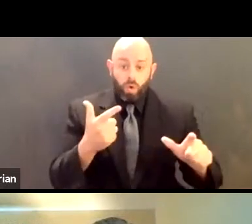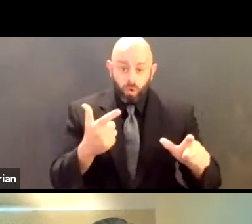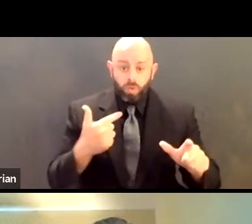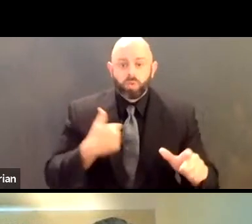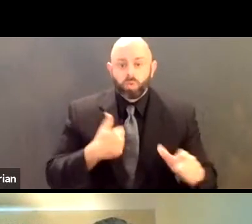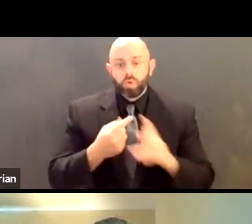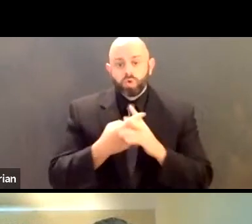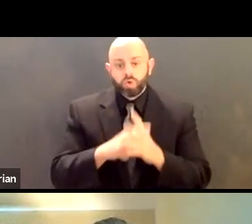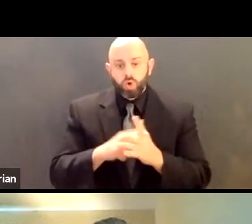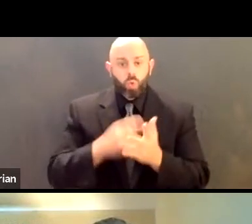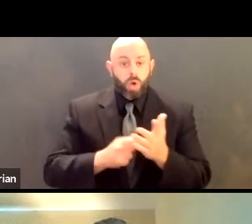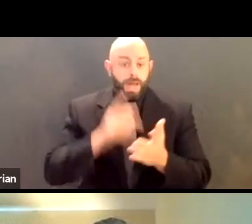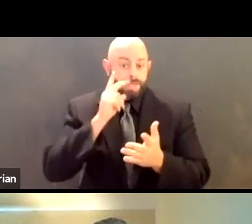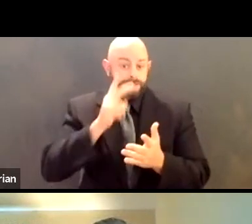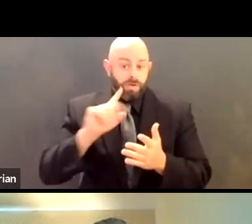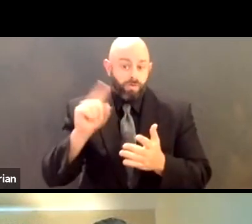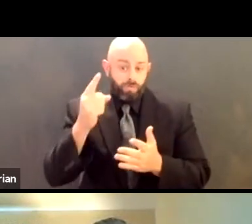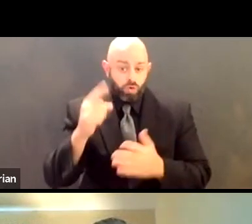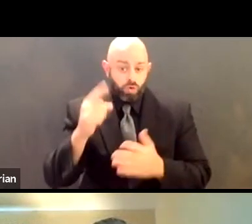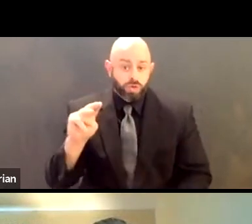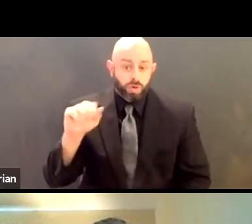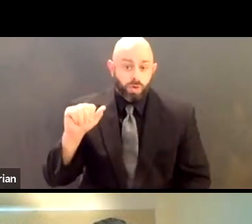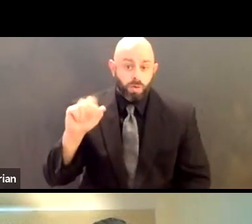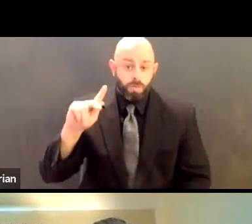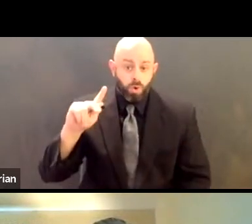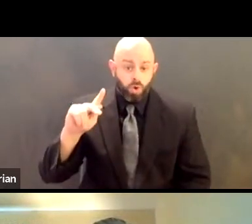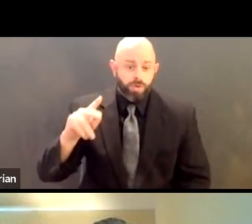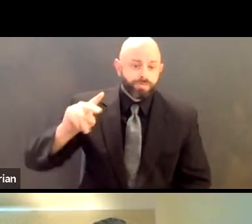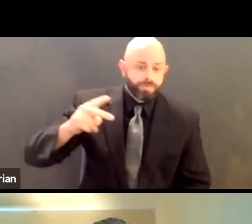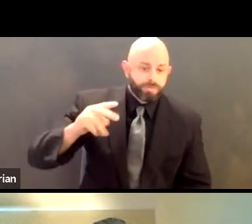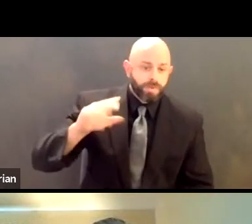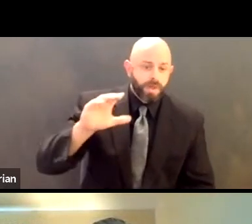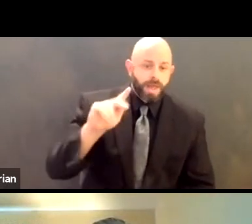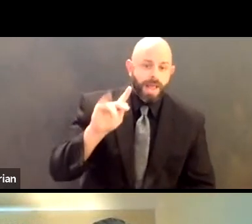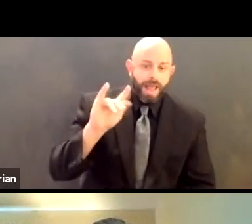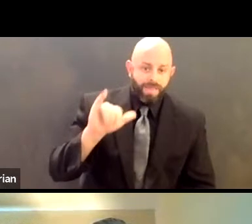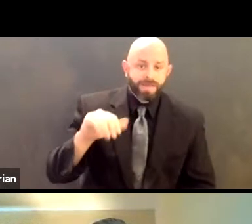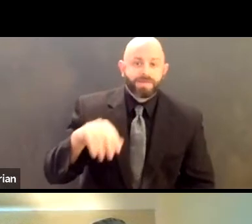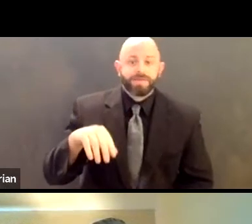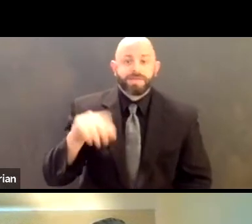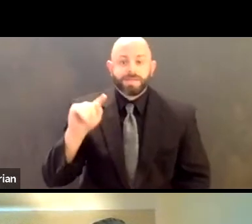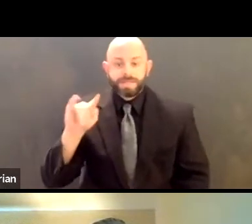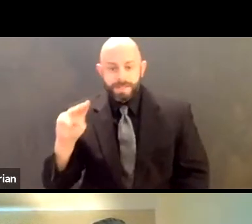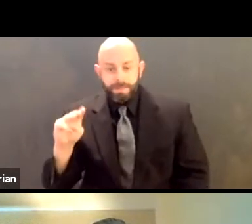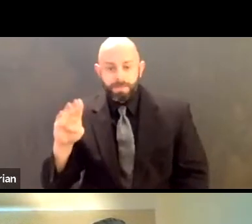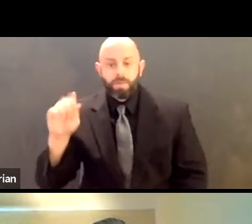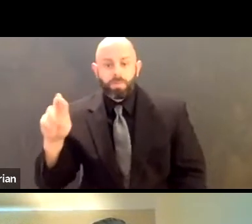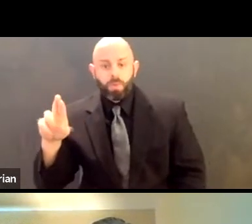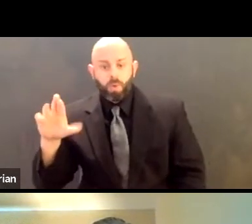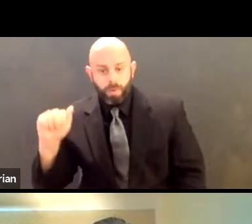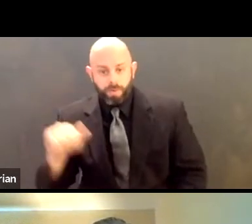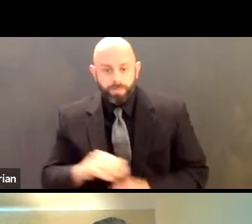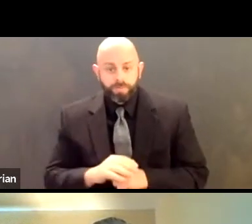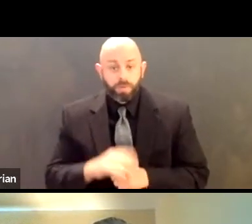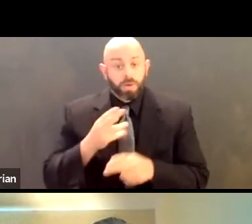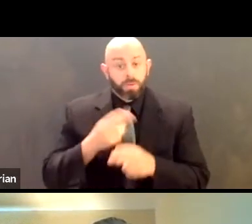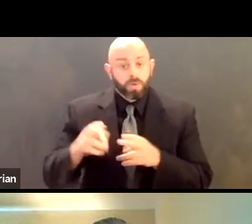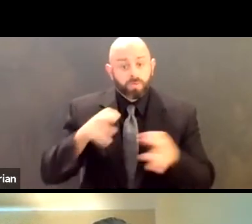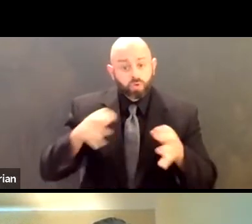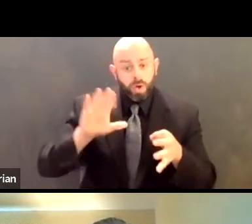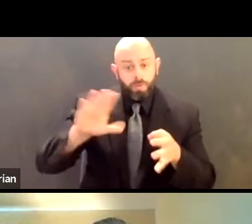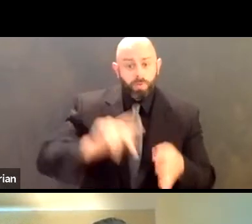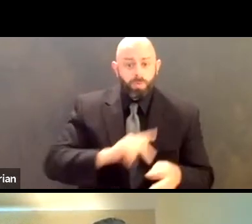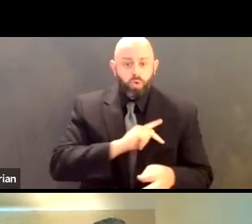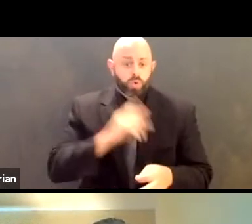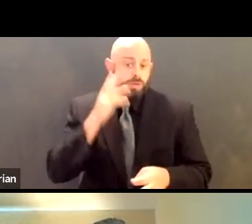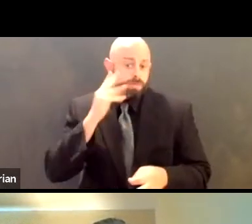with what I see on the screen first, which is Mark, and then we'll go to Kathy, Tim, and Barbara in that order. if you could just briefly describe your personal experience